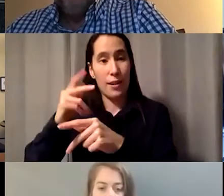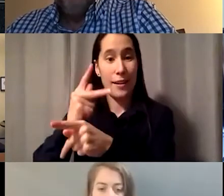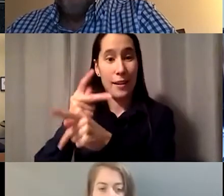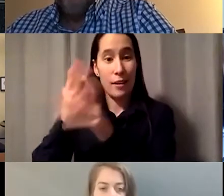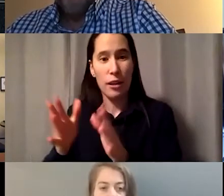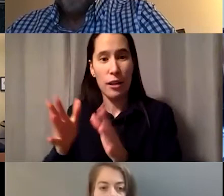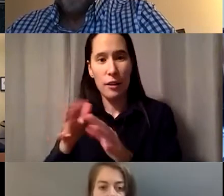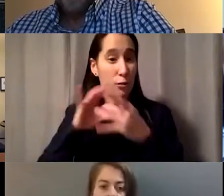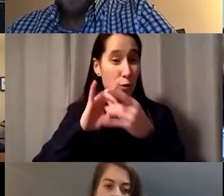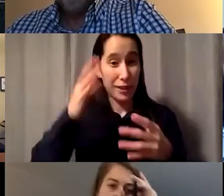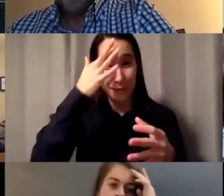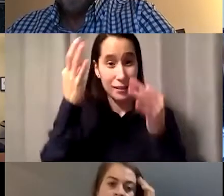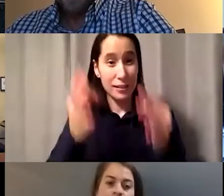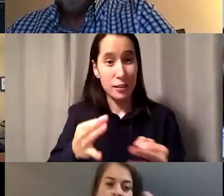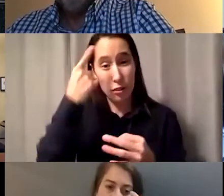decision-making.